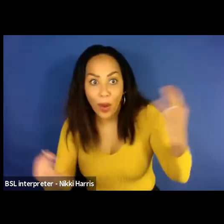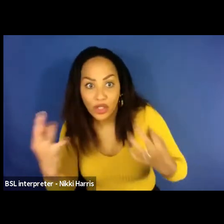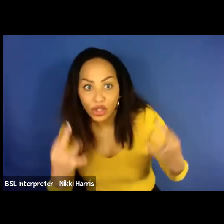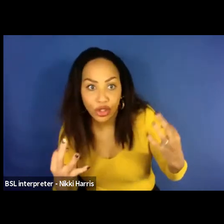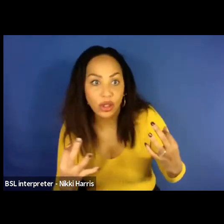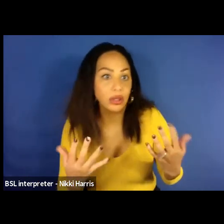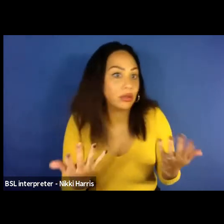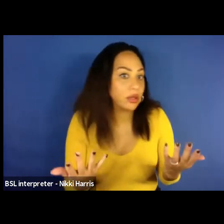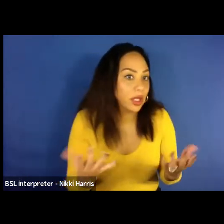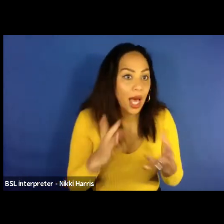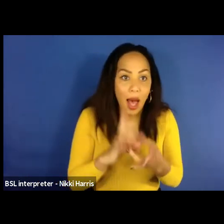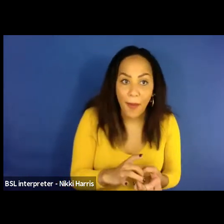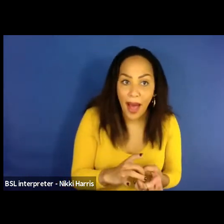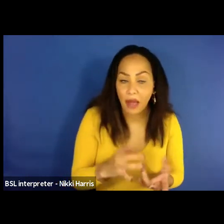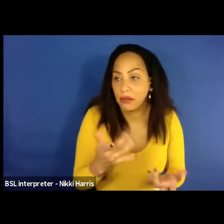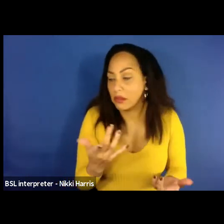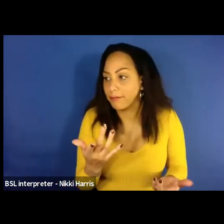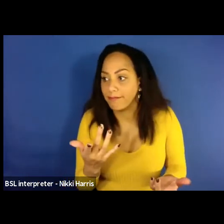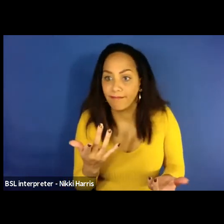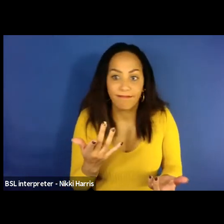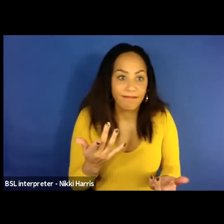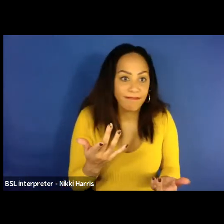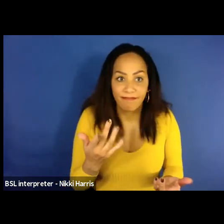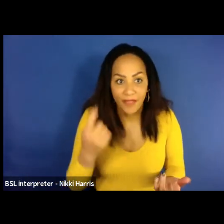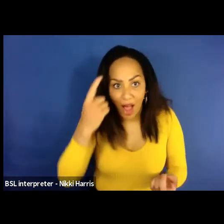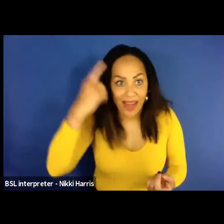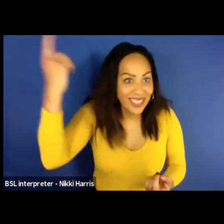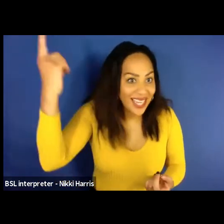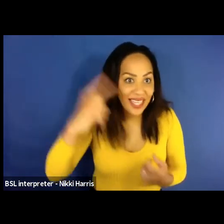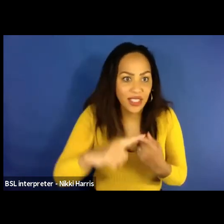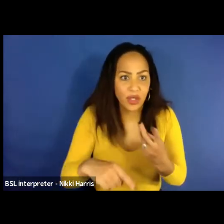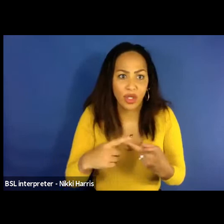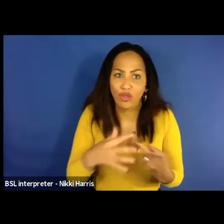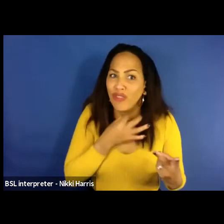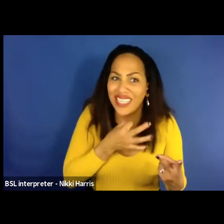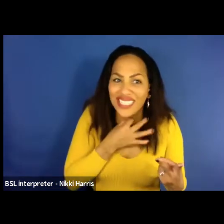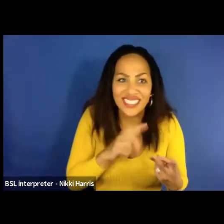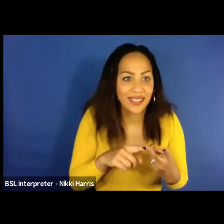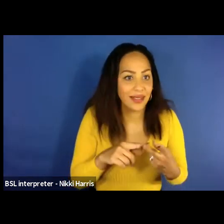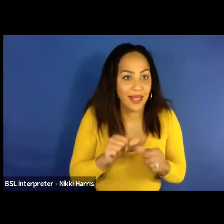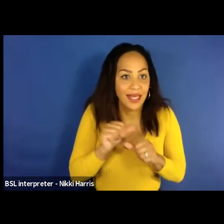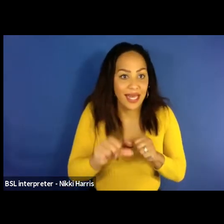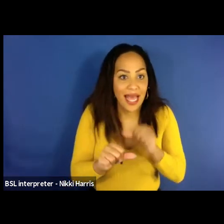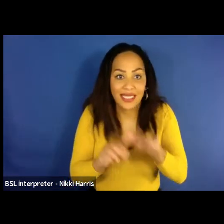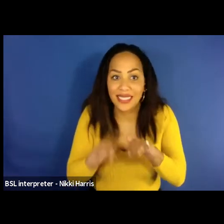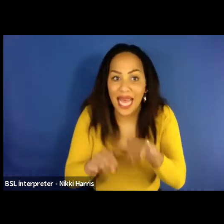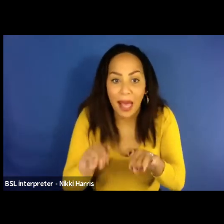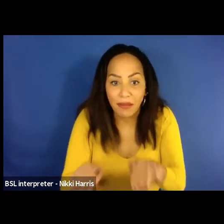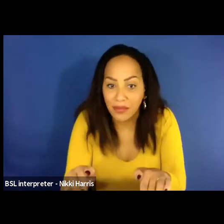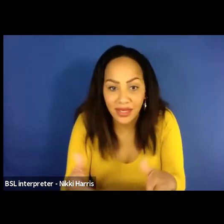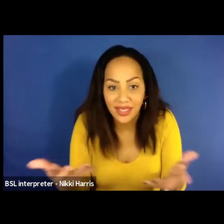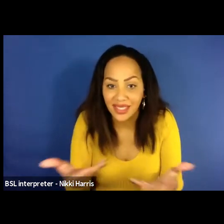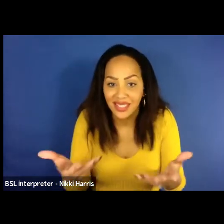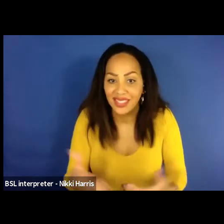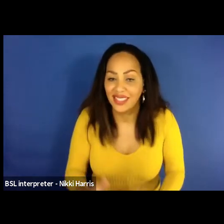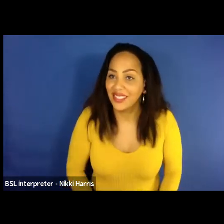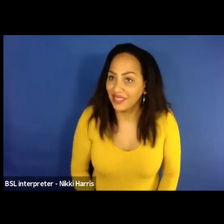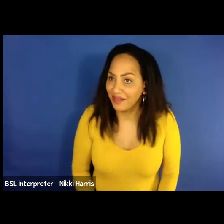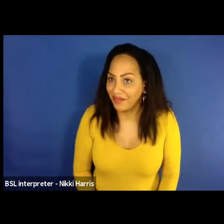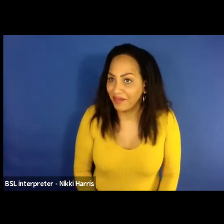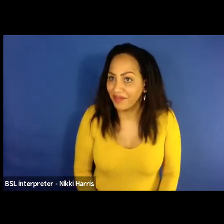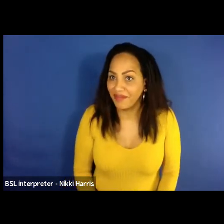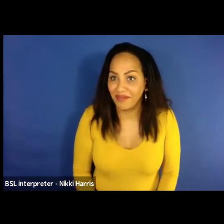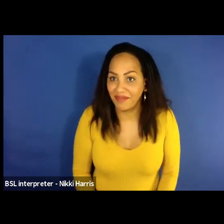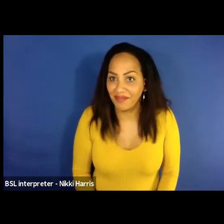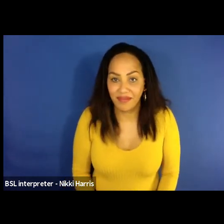what you do if things work, don't work, next steps, and especially with all of those things Carl's talked to us about in terms of how we might have an